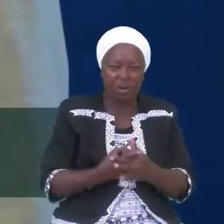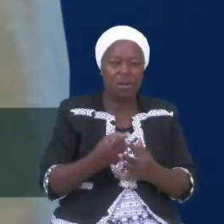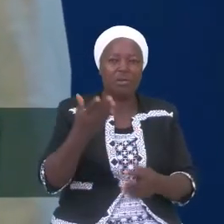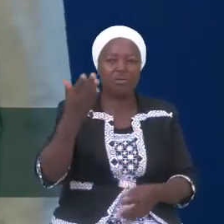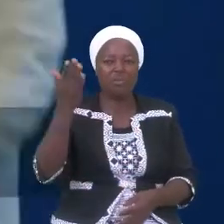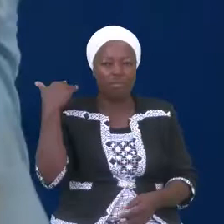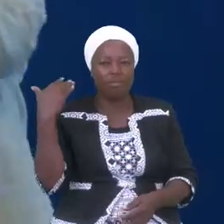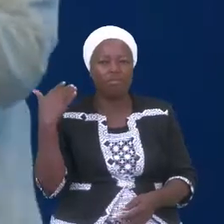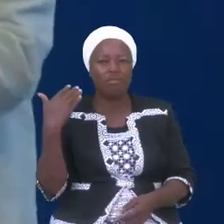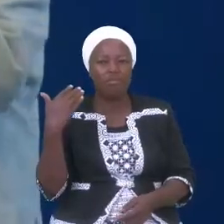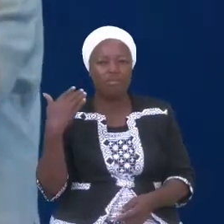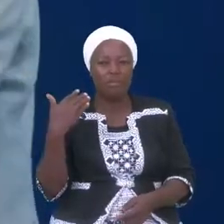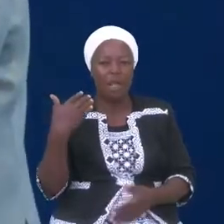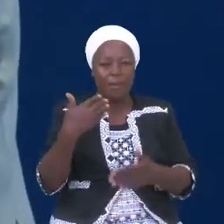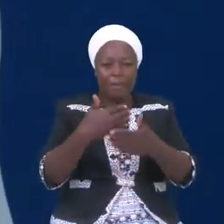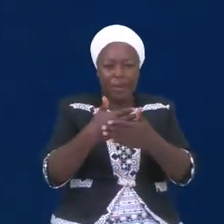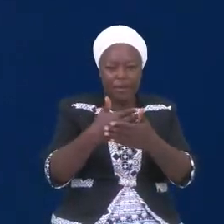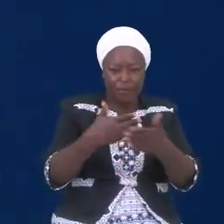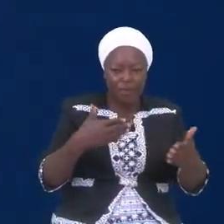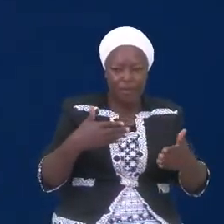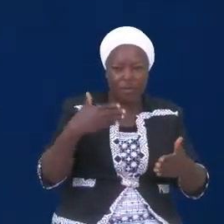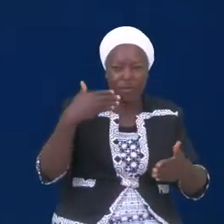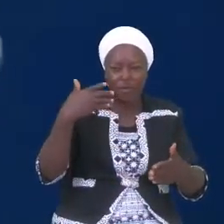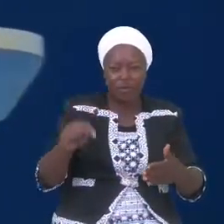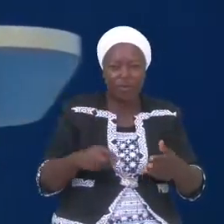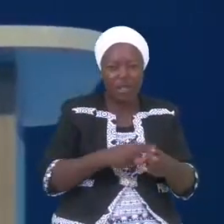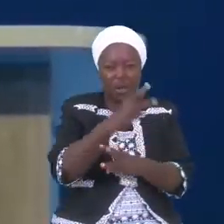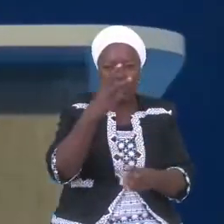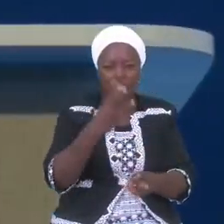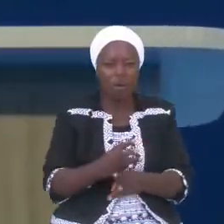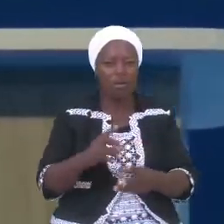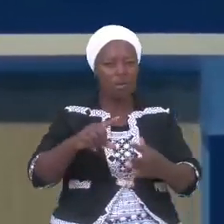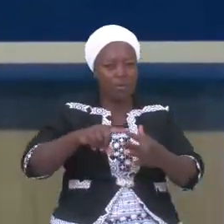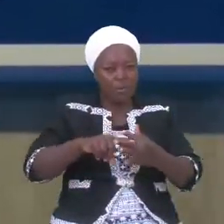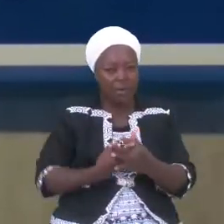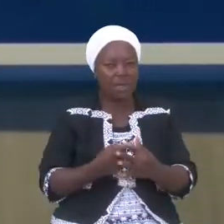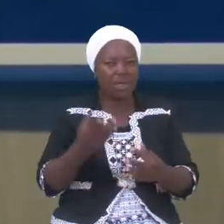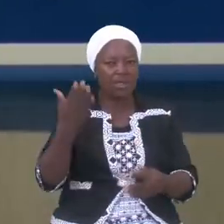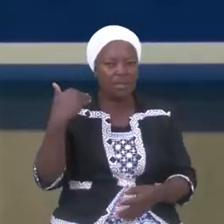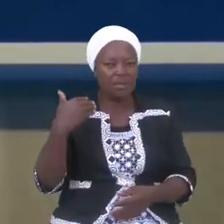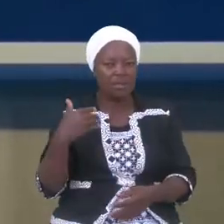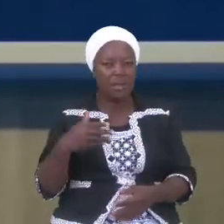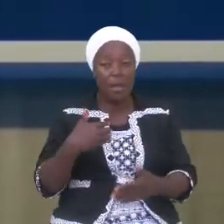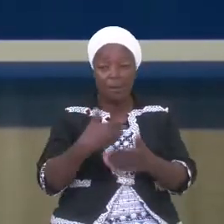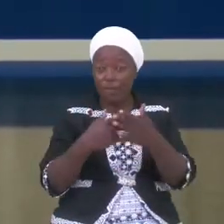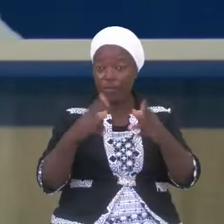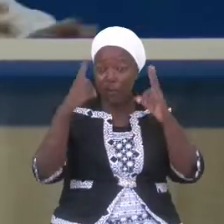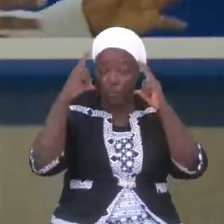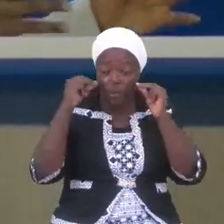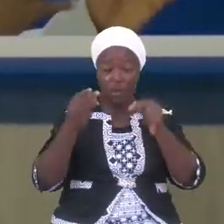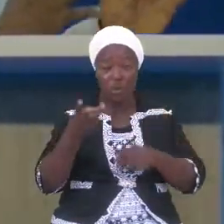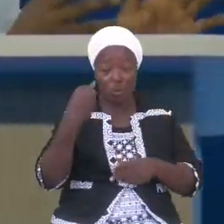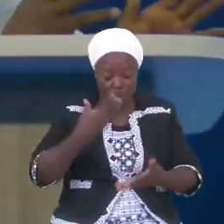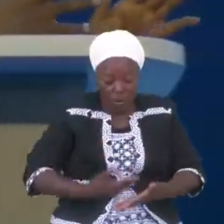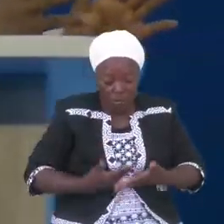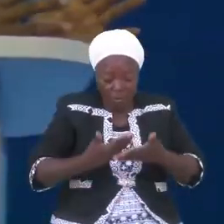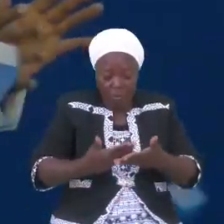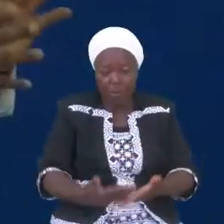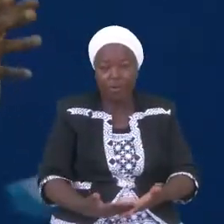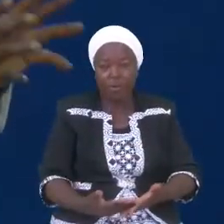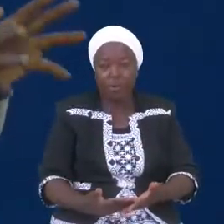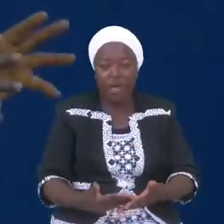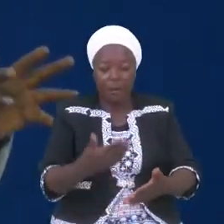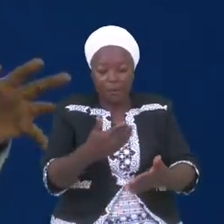began. Before the world began. Before Moses was born. Before